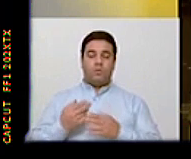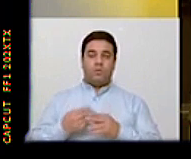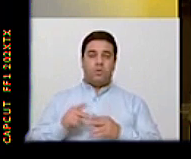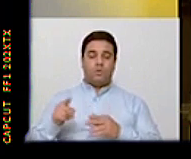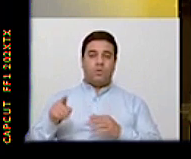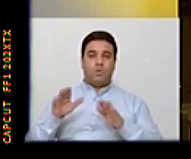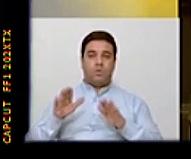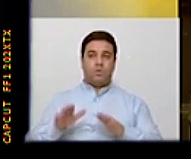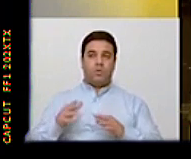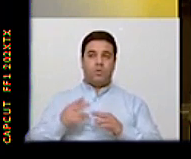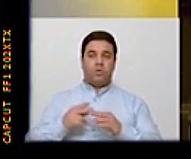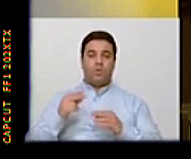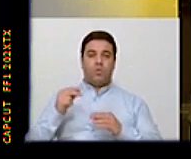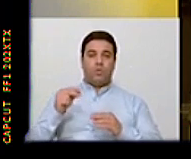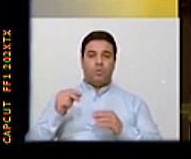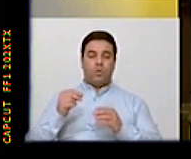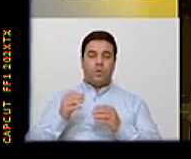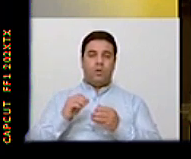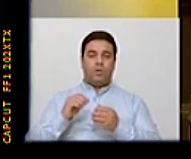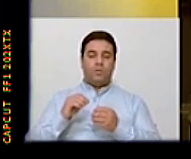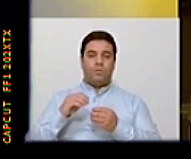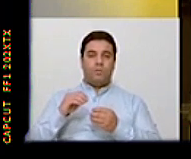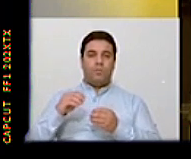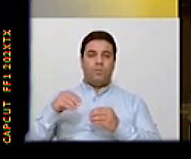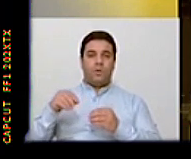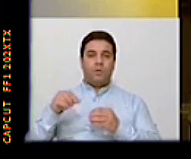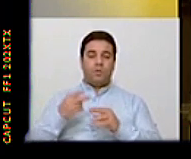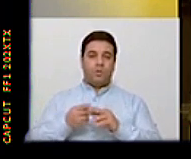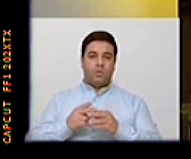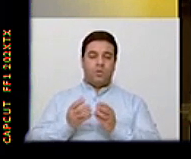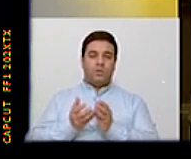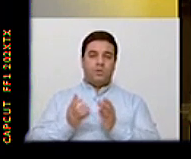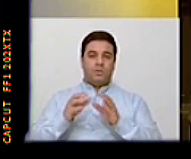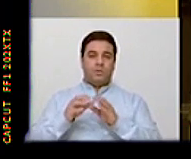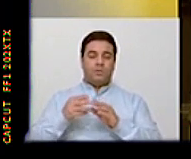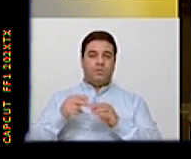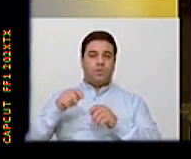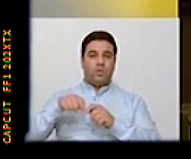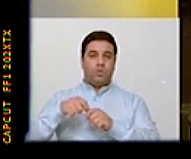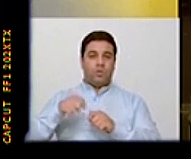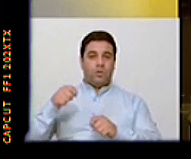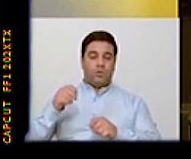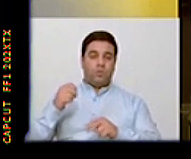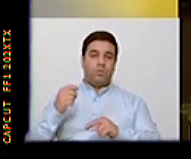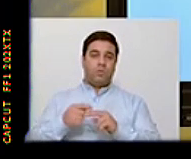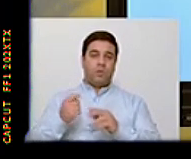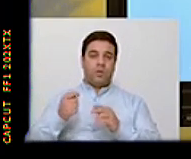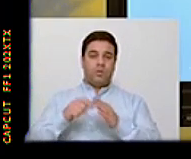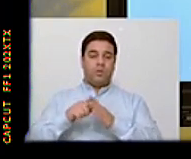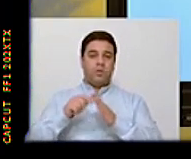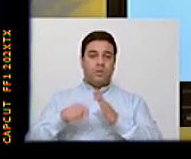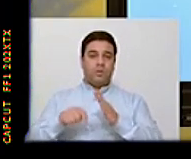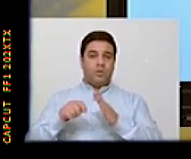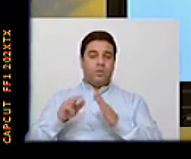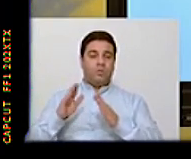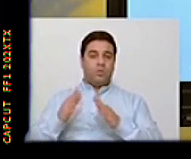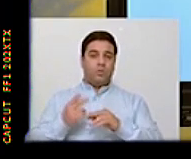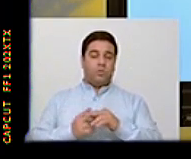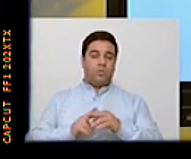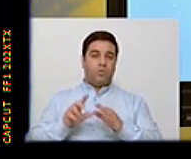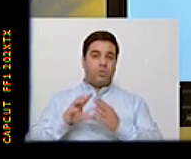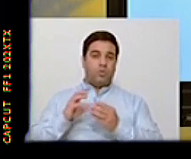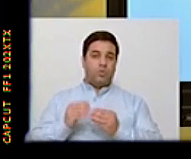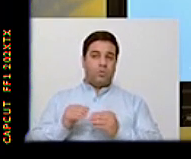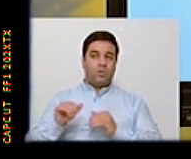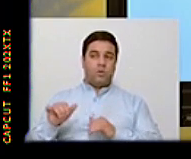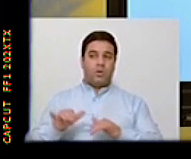yukni o'rniga qumli xaltachani o'rnatamiz. Qumli xaltachani tegidan ozginigina teshik ochaylik va u tebranma